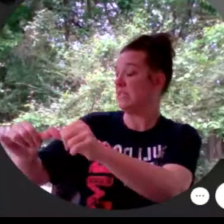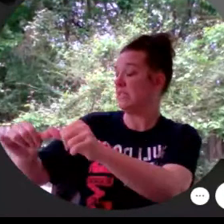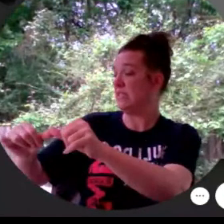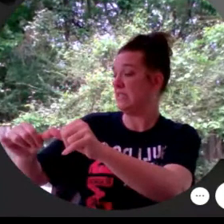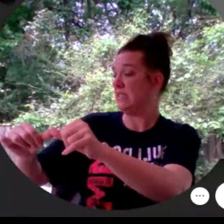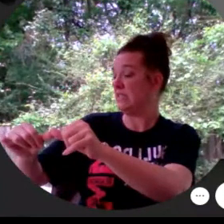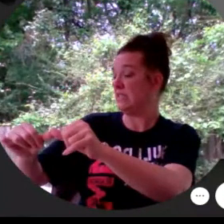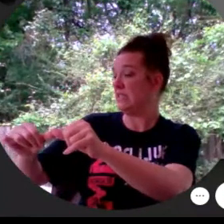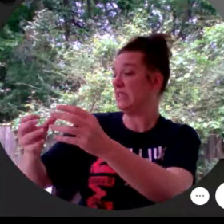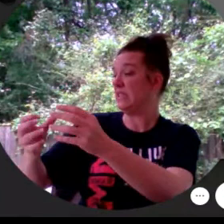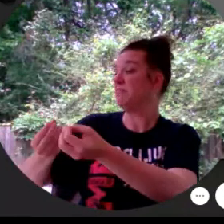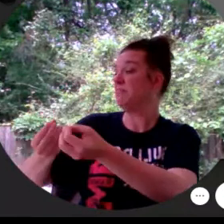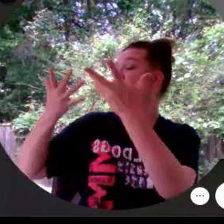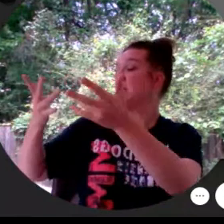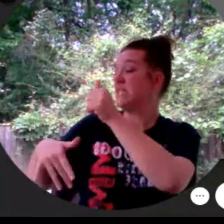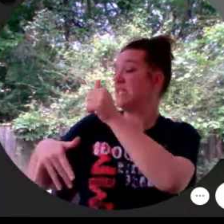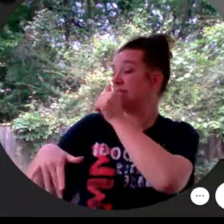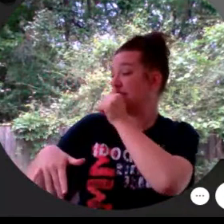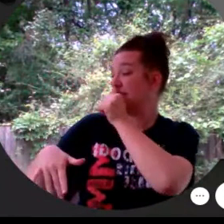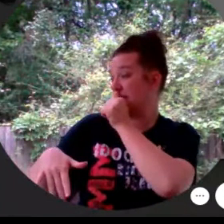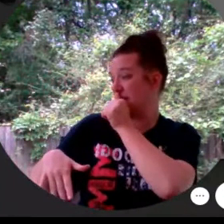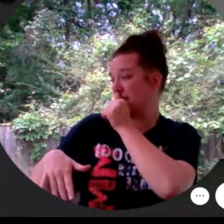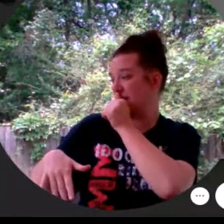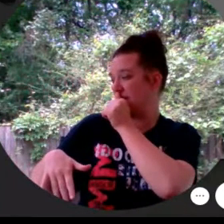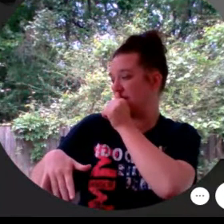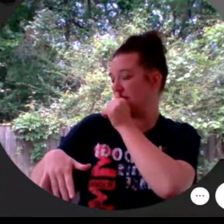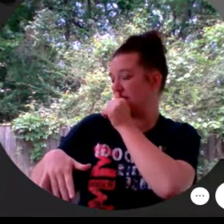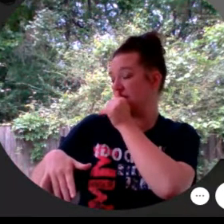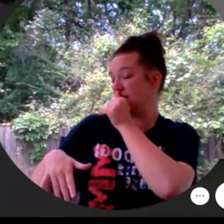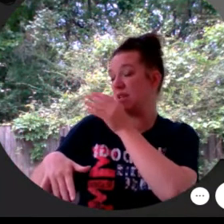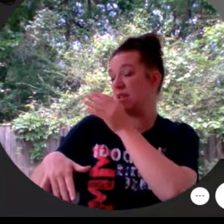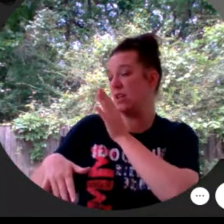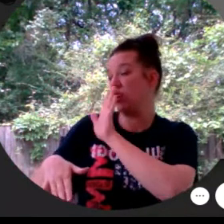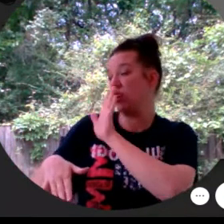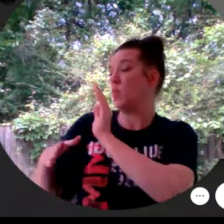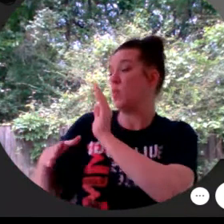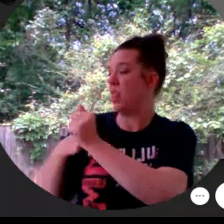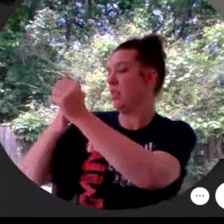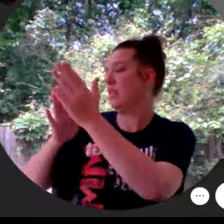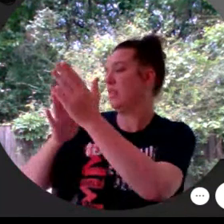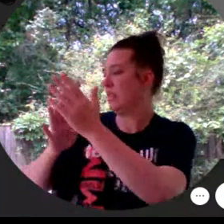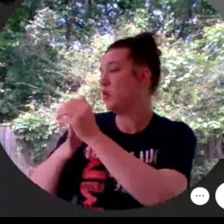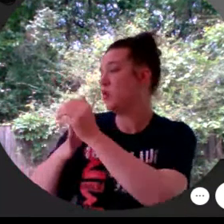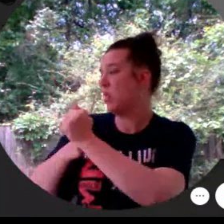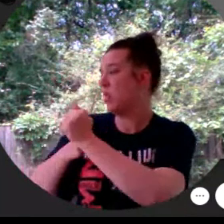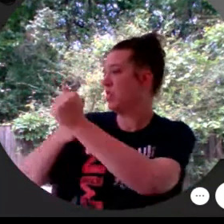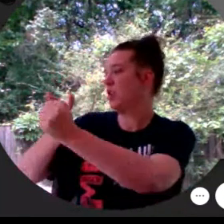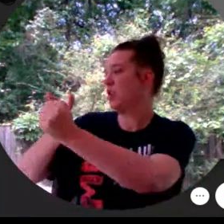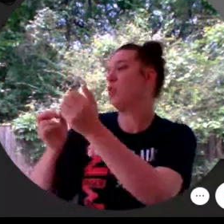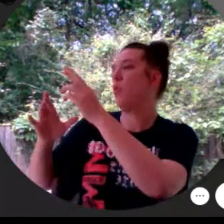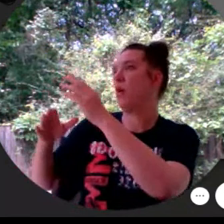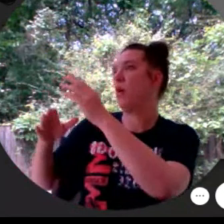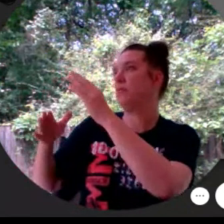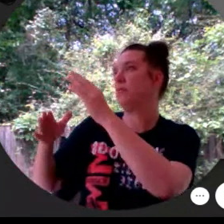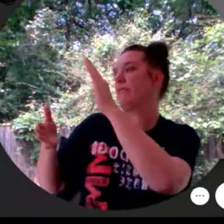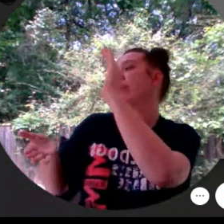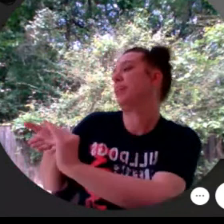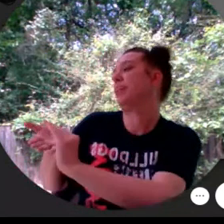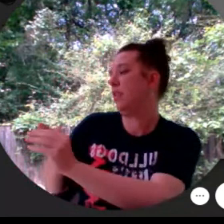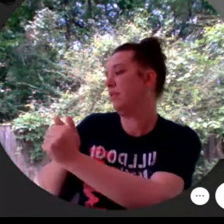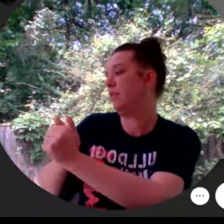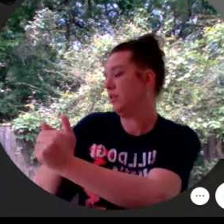secret sources. Your leadership, or lack thereof, will be the main